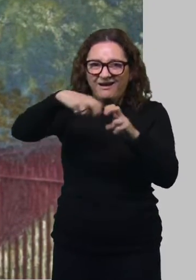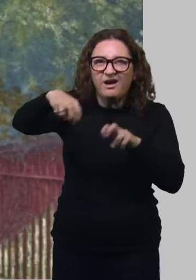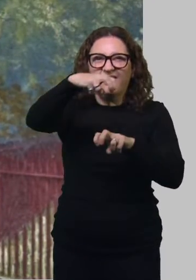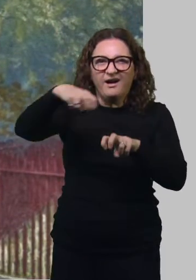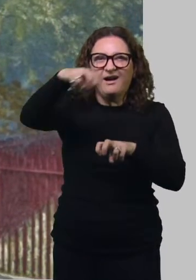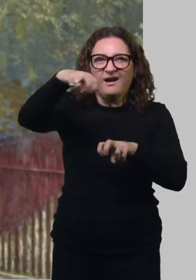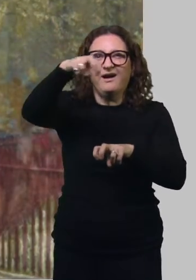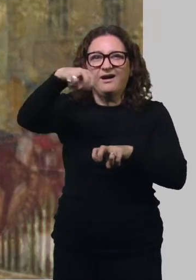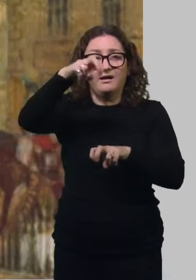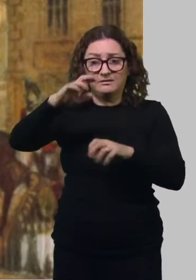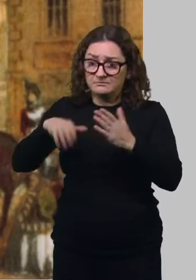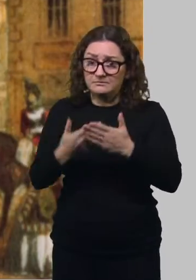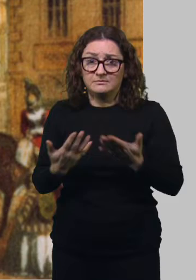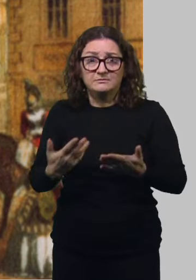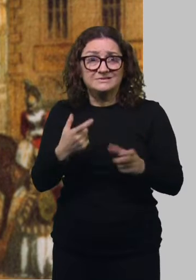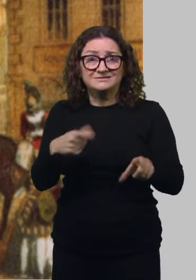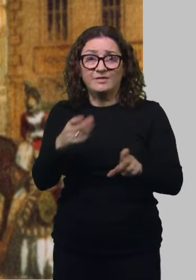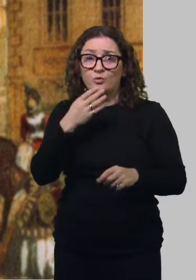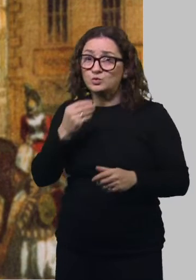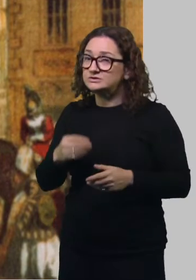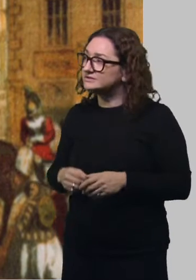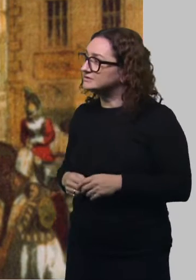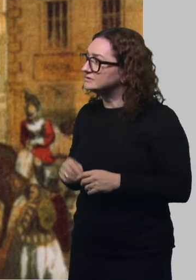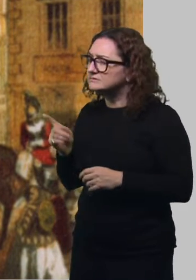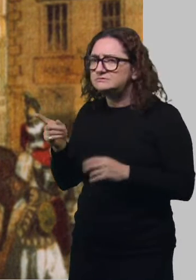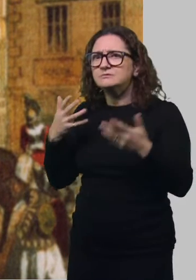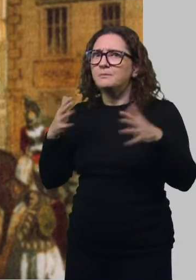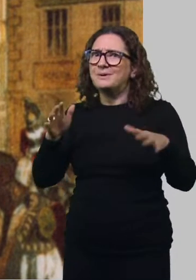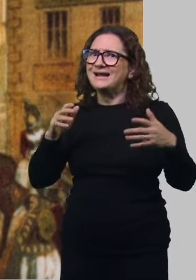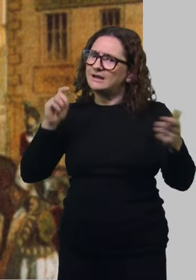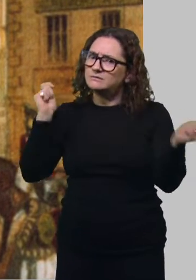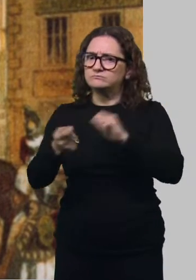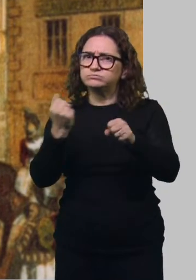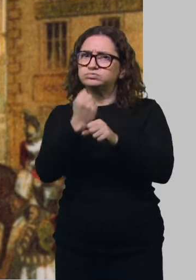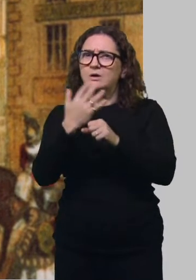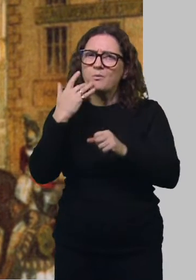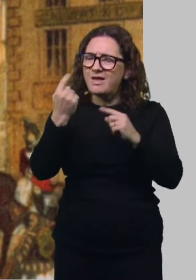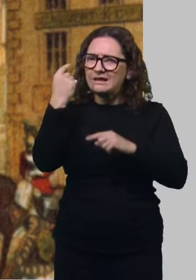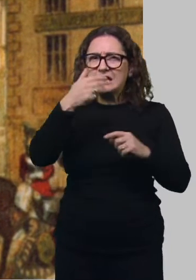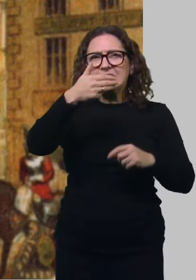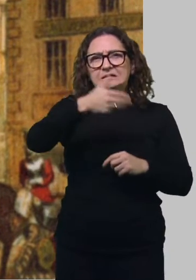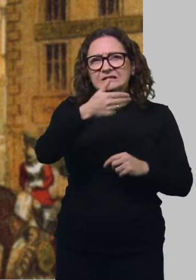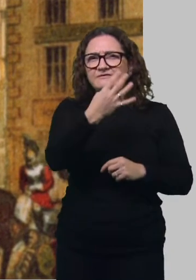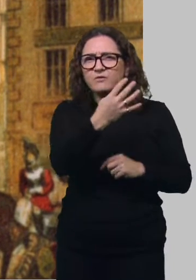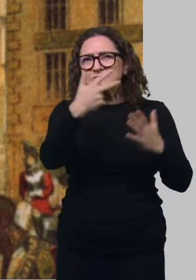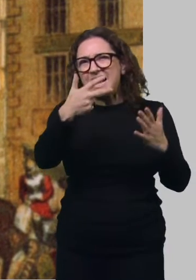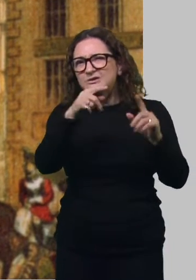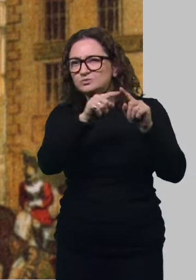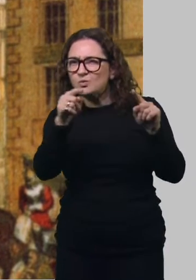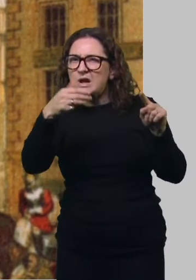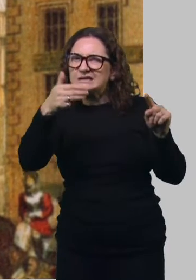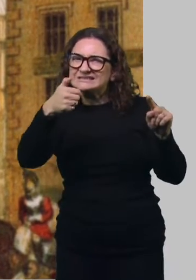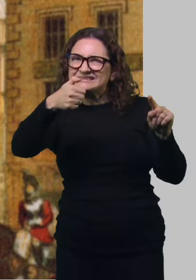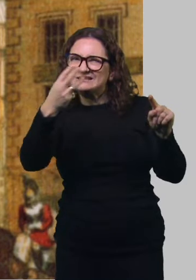between 1948 and 1963 to provide 12 floors of air-conditioned archive storage and a lift, and